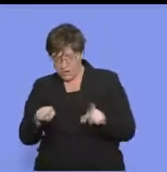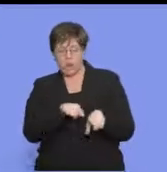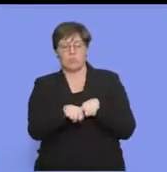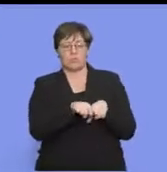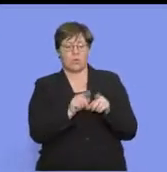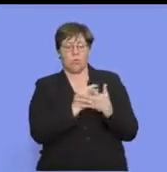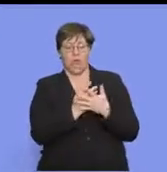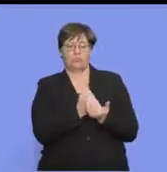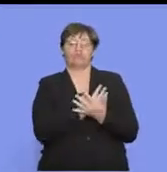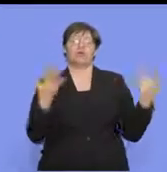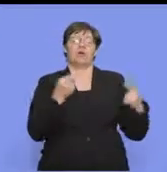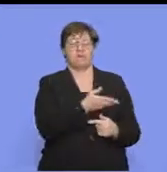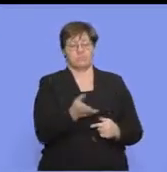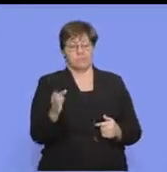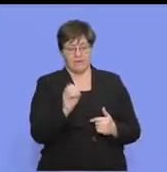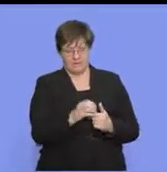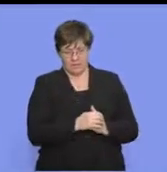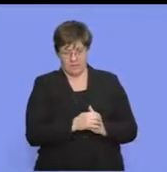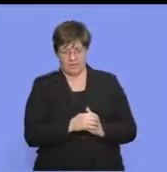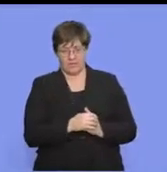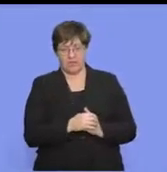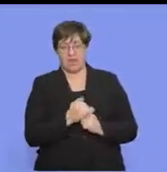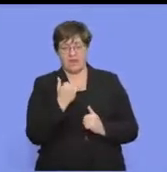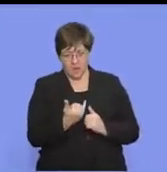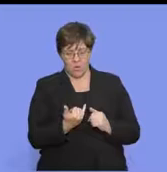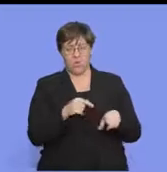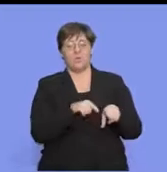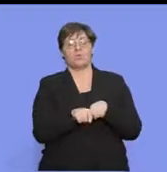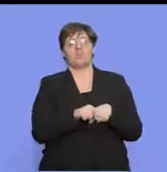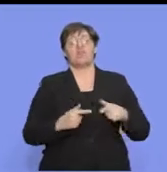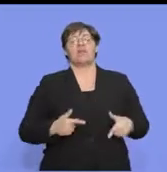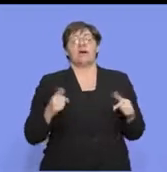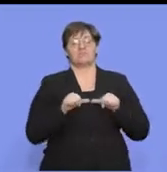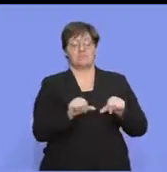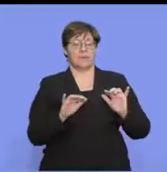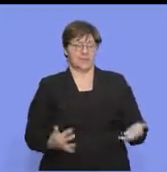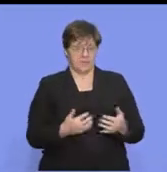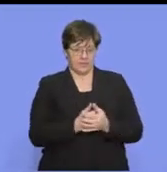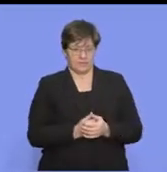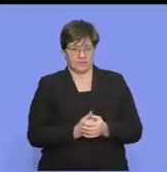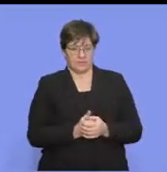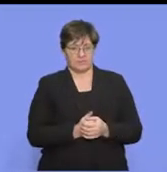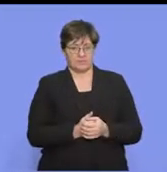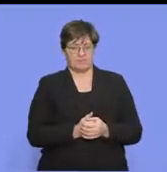of overproduction, and that then now becomes competition for survival.